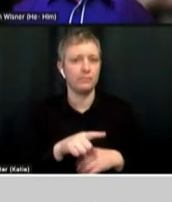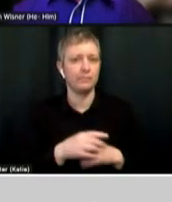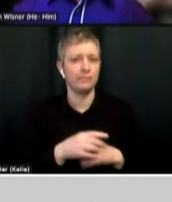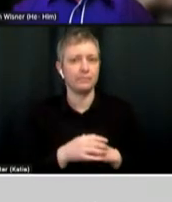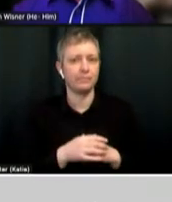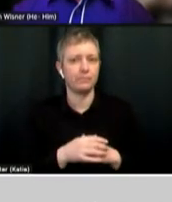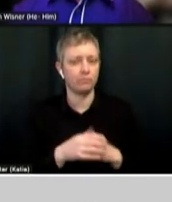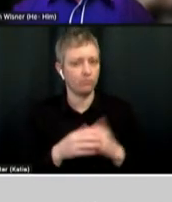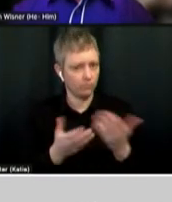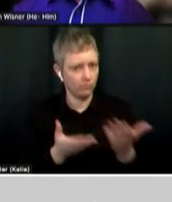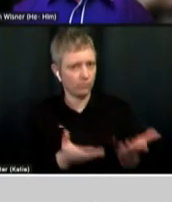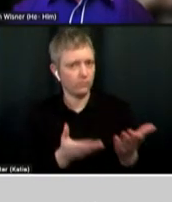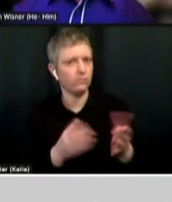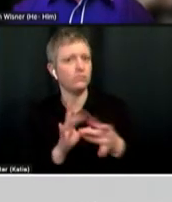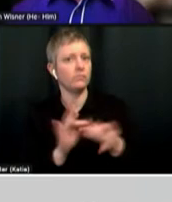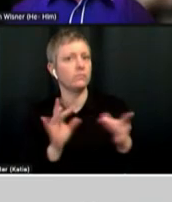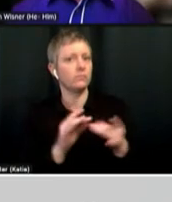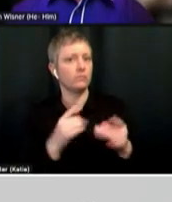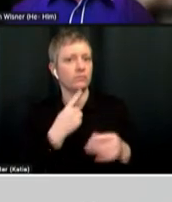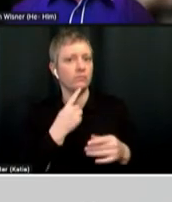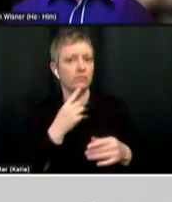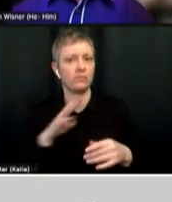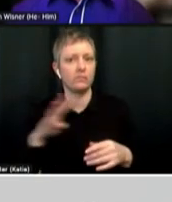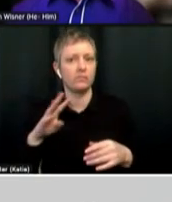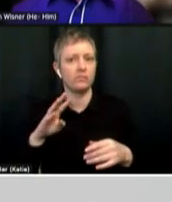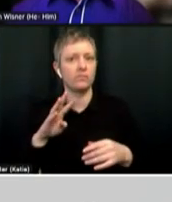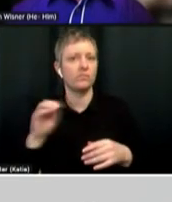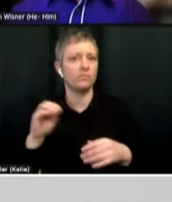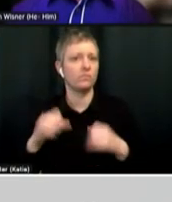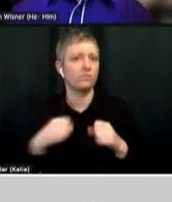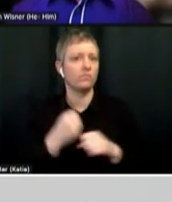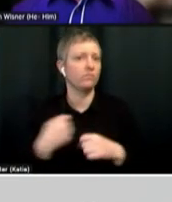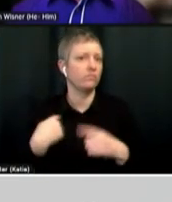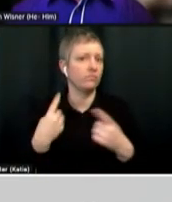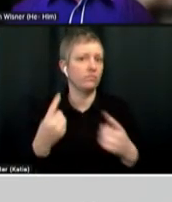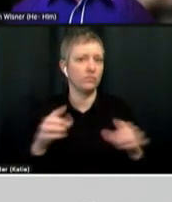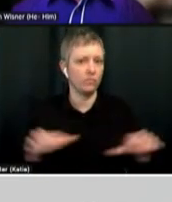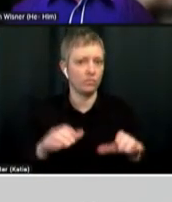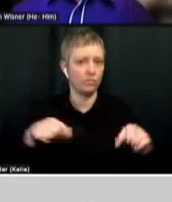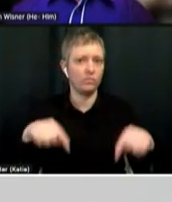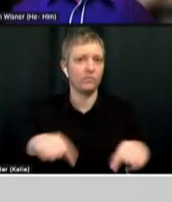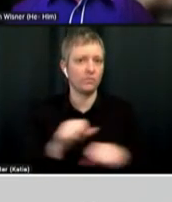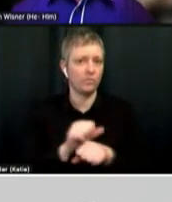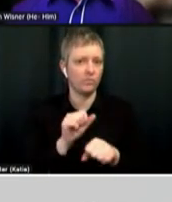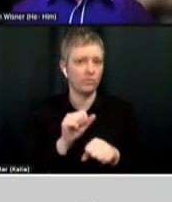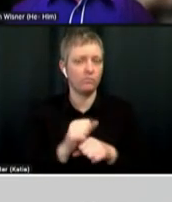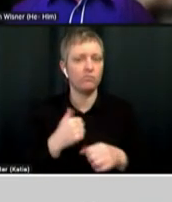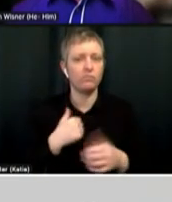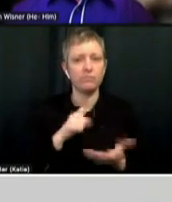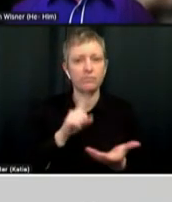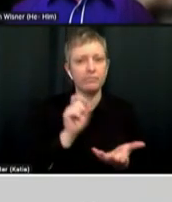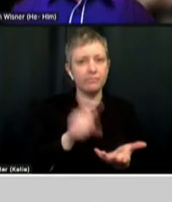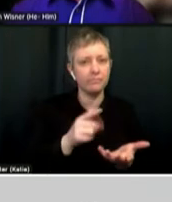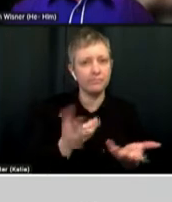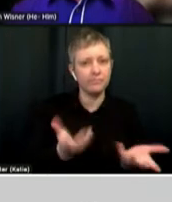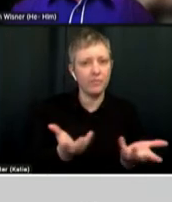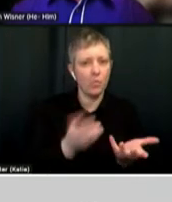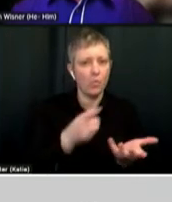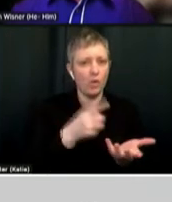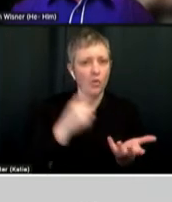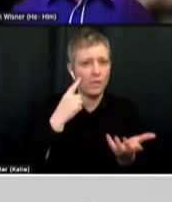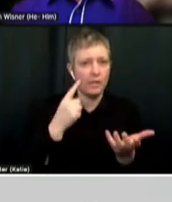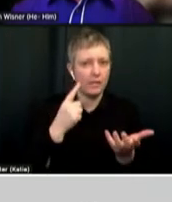years doing this work, what do you think, I guess, what do you think the chances of